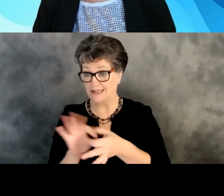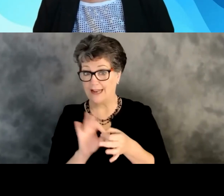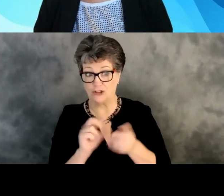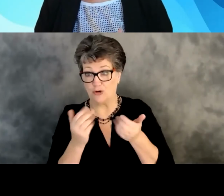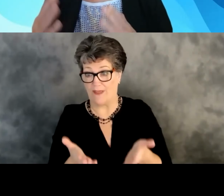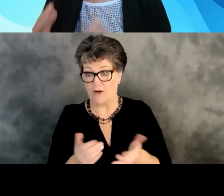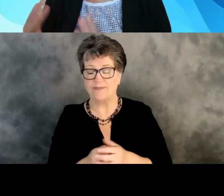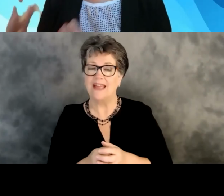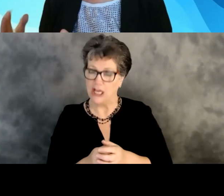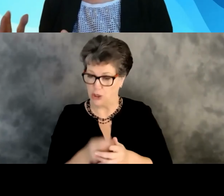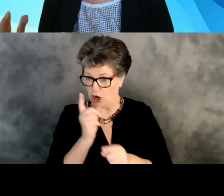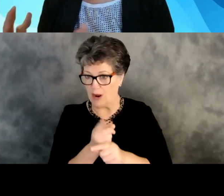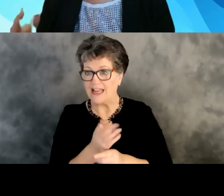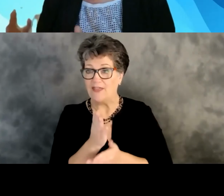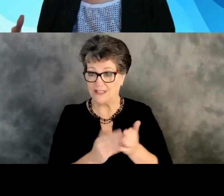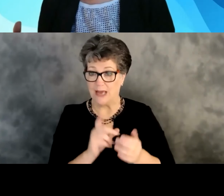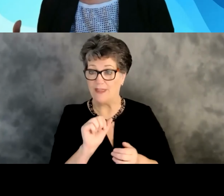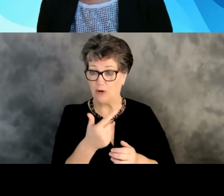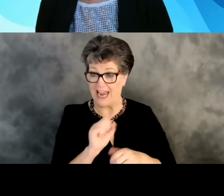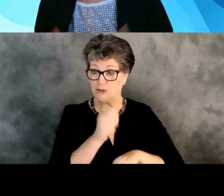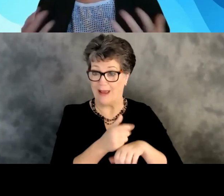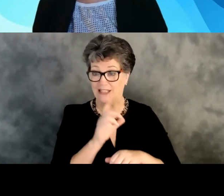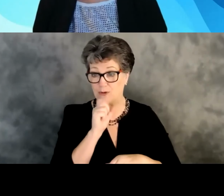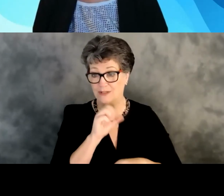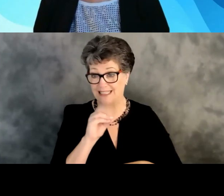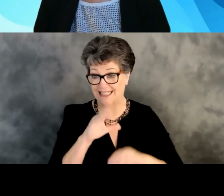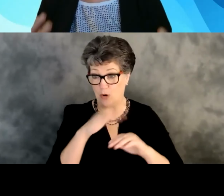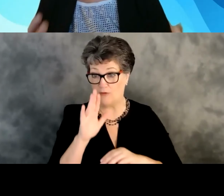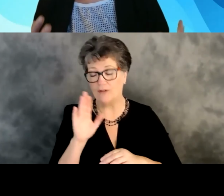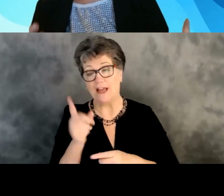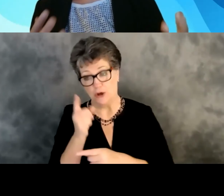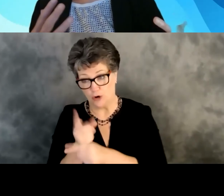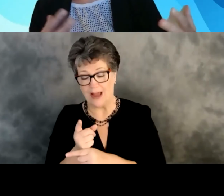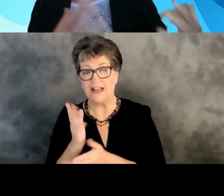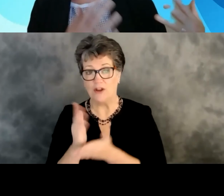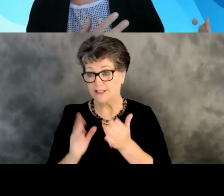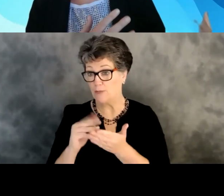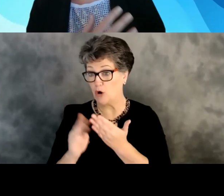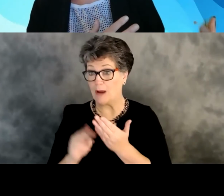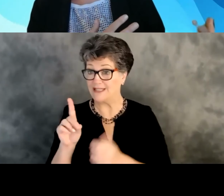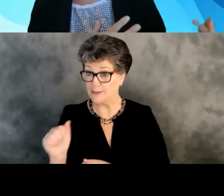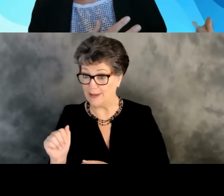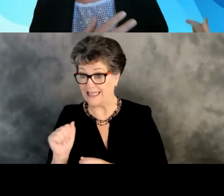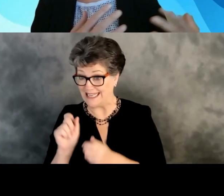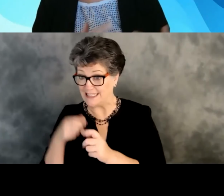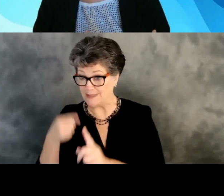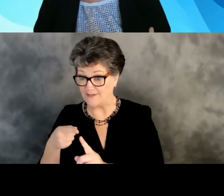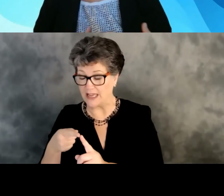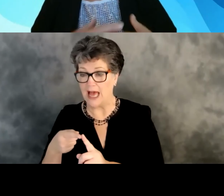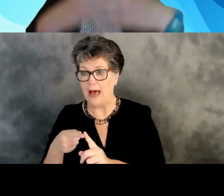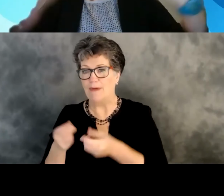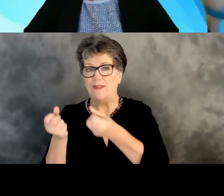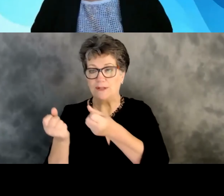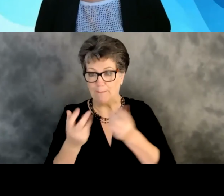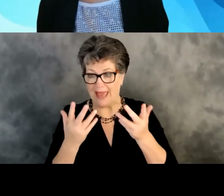There are some programs that are age-based that are 60 over, and you are correct. There are some programs that are disability specific, but there are